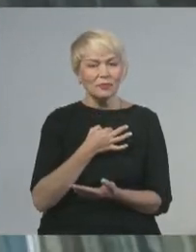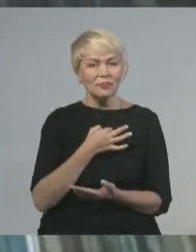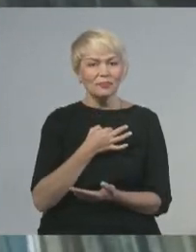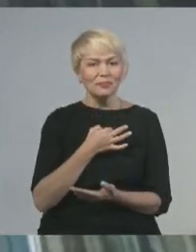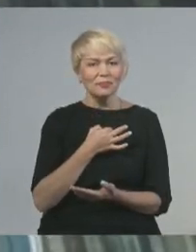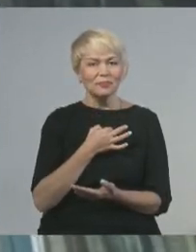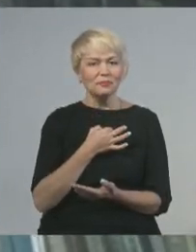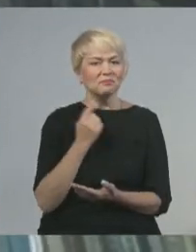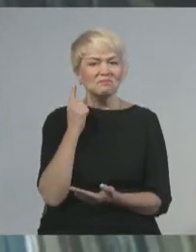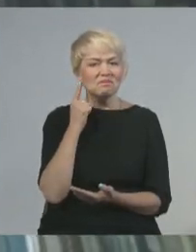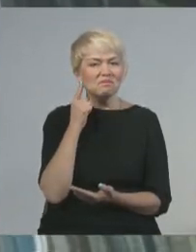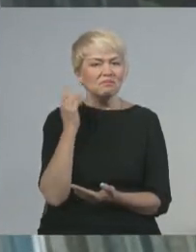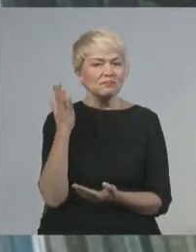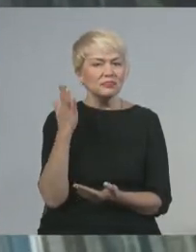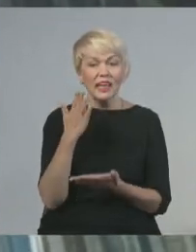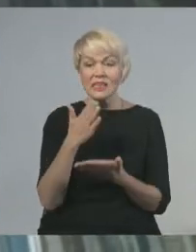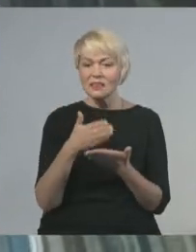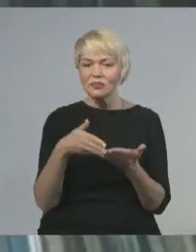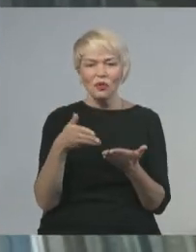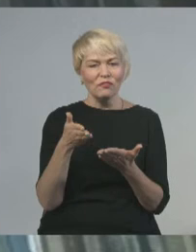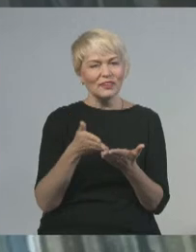no we don't hear you unfortunately